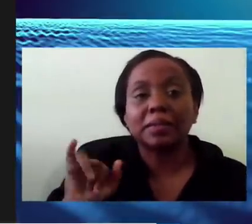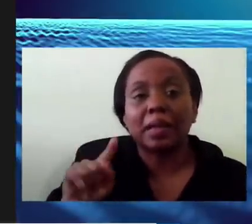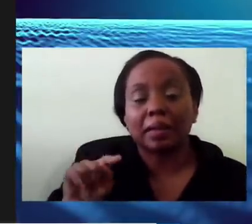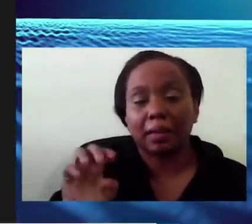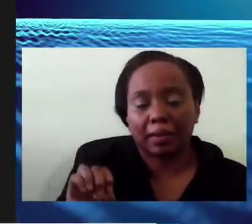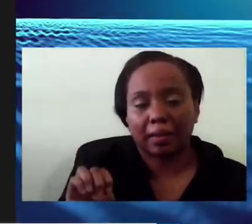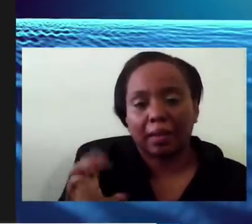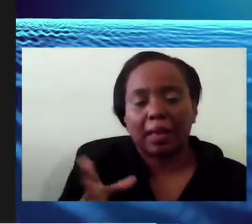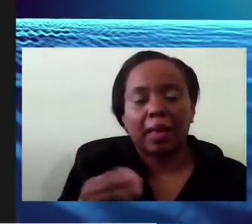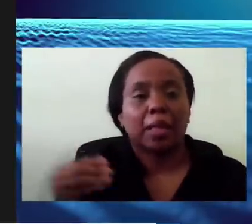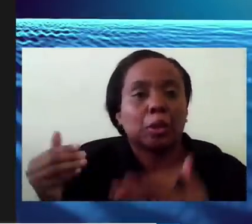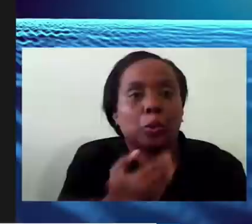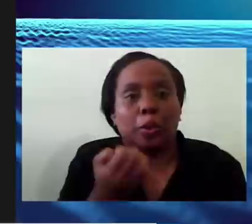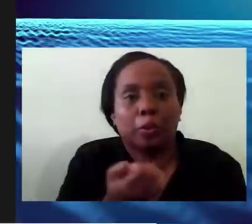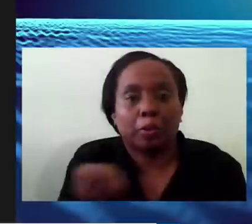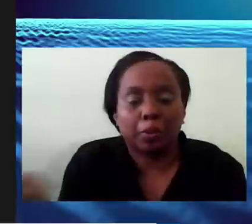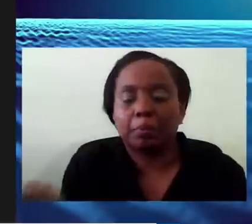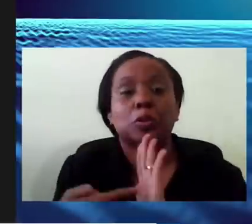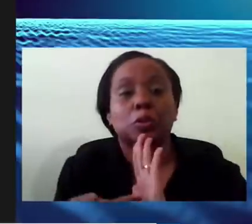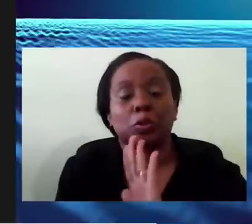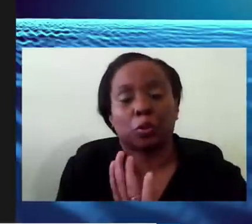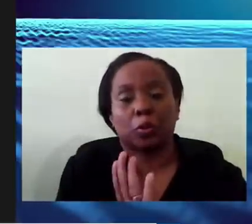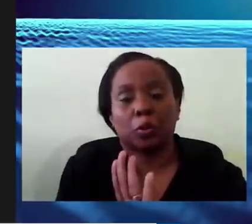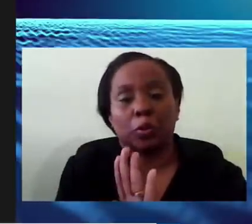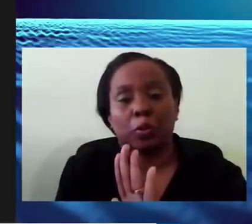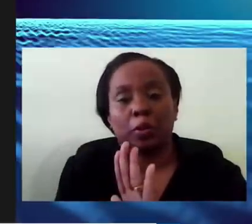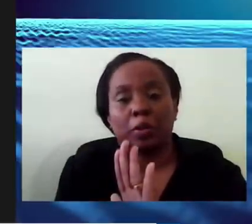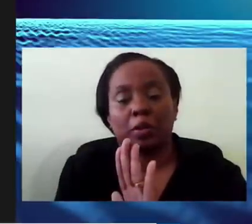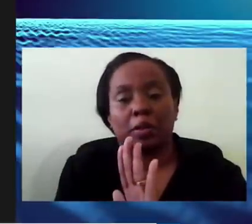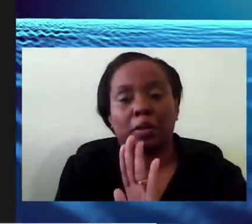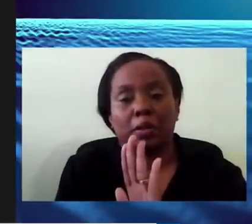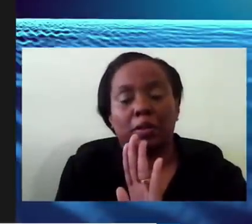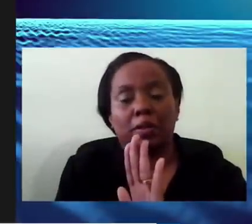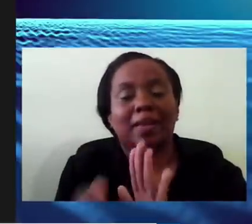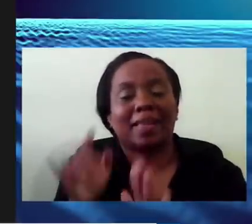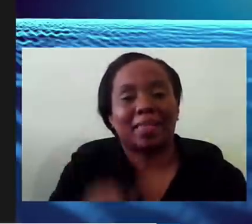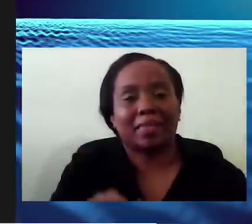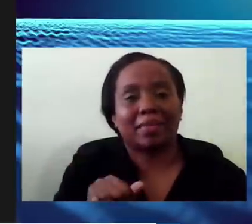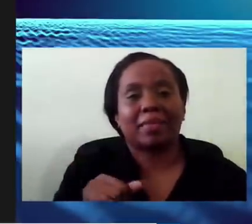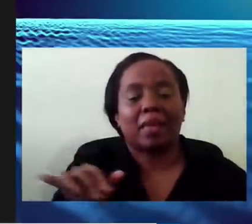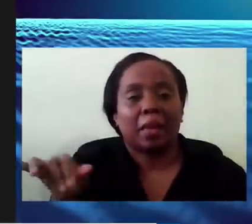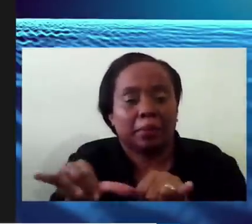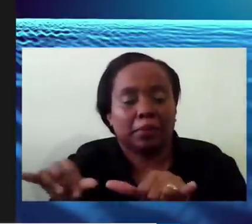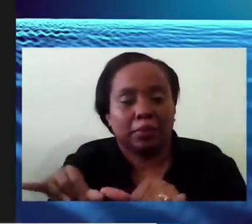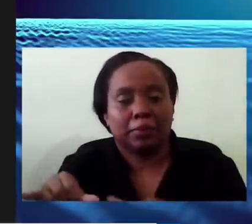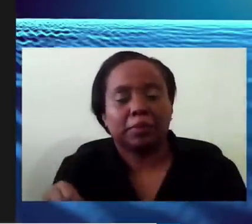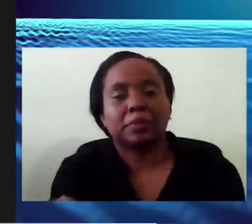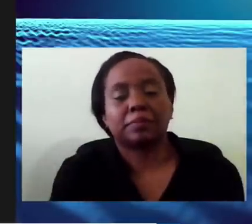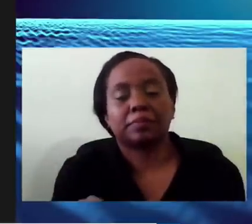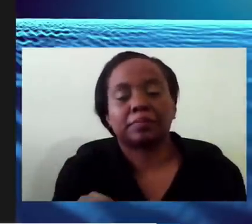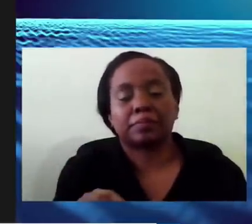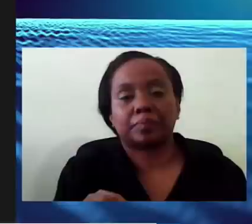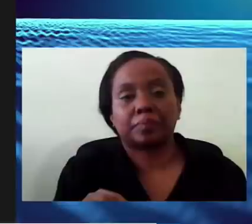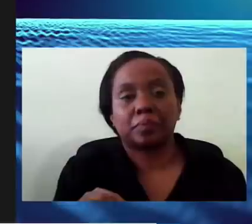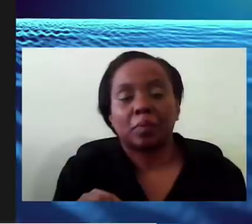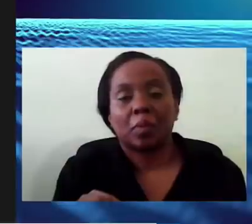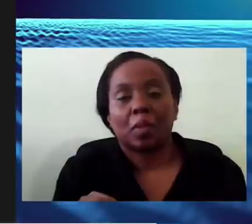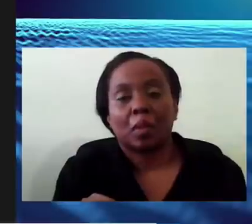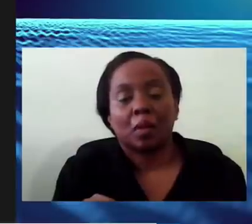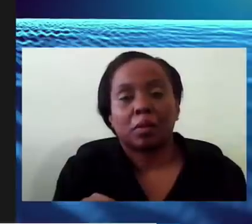results, which is the SO2 flux measurements. The thing with the ground deformation